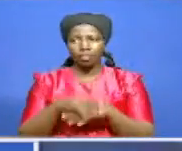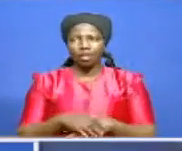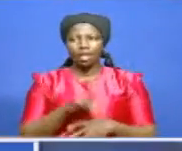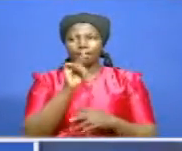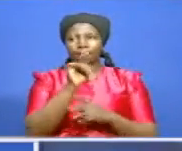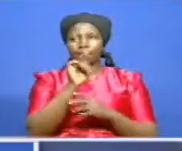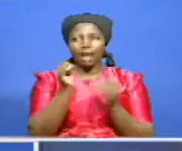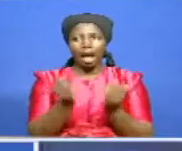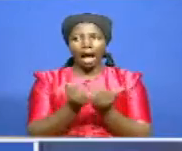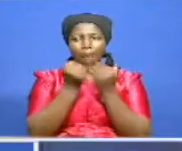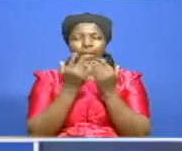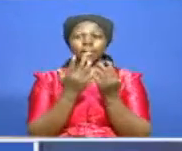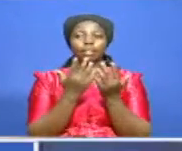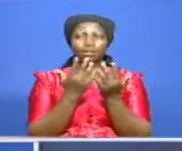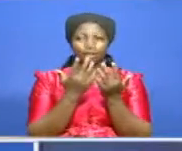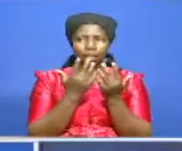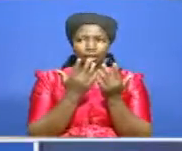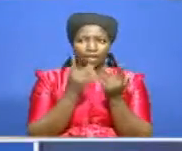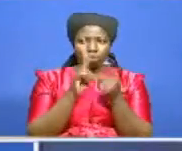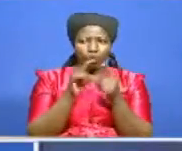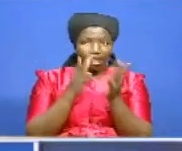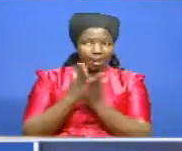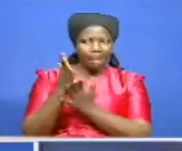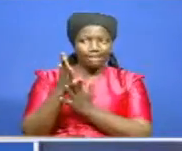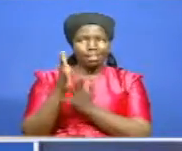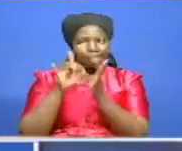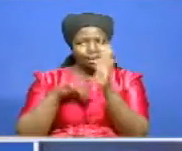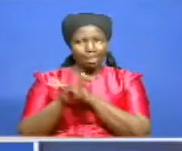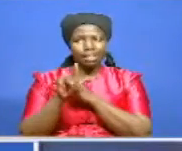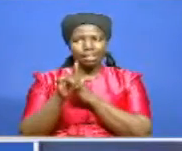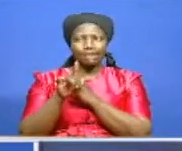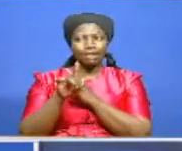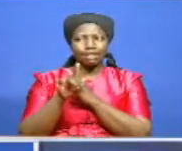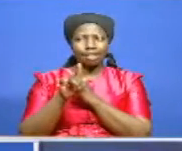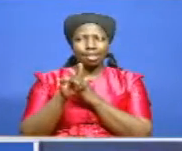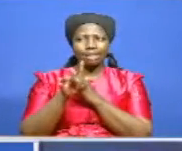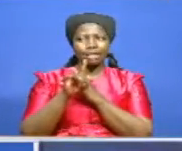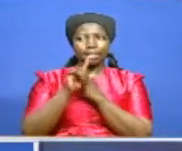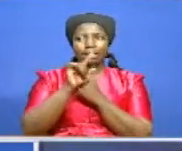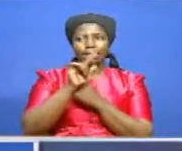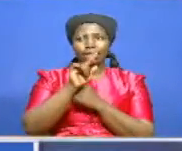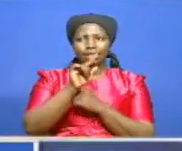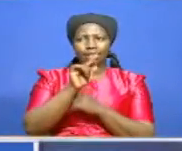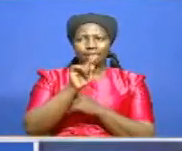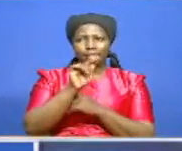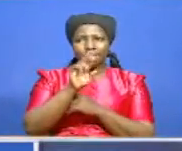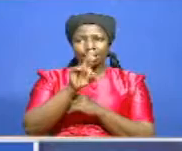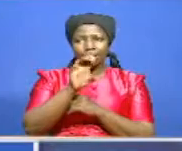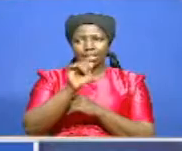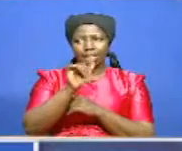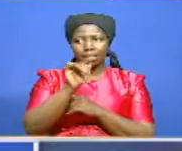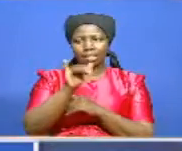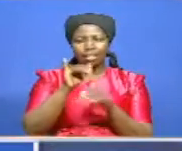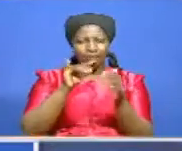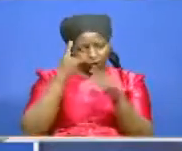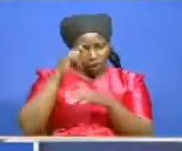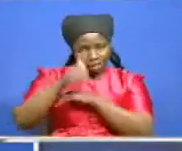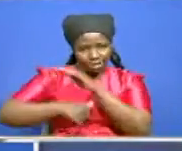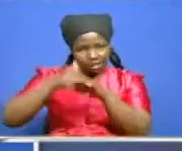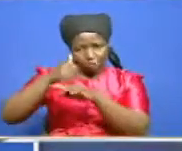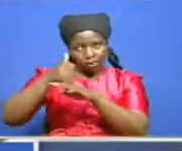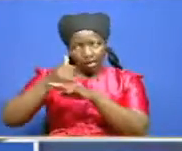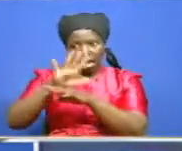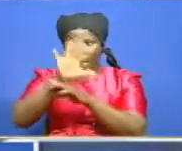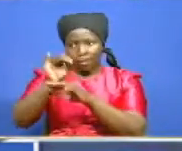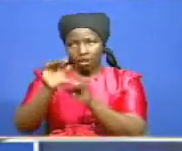freedom enshrined in the treaty for the establishment of the East African Community and the protocols for the establishment,